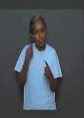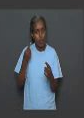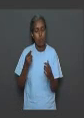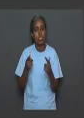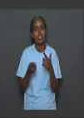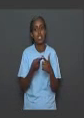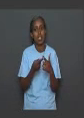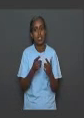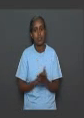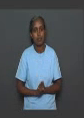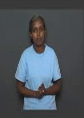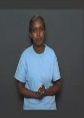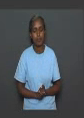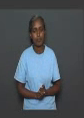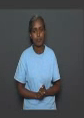second.